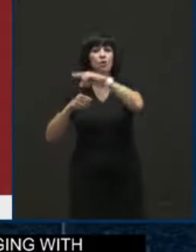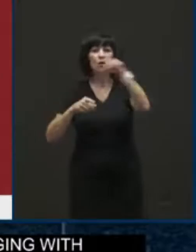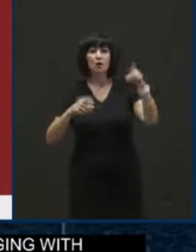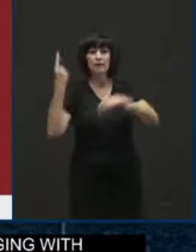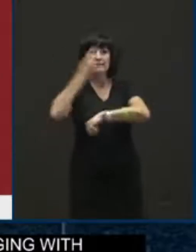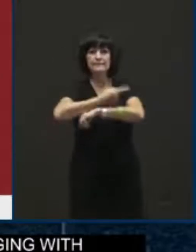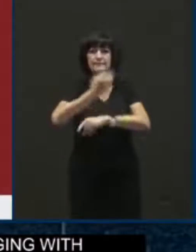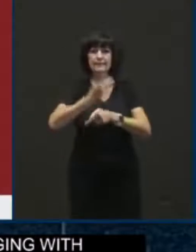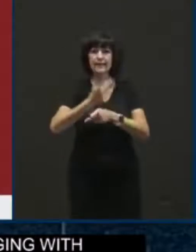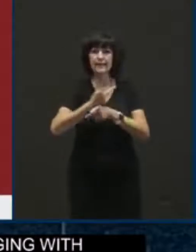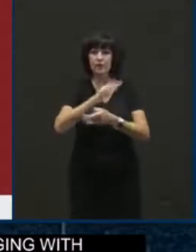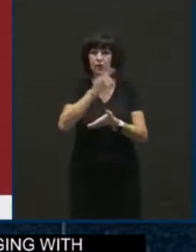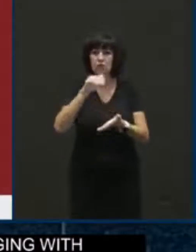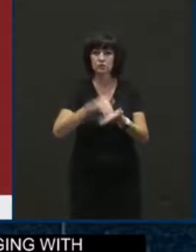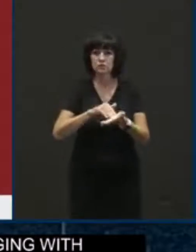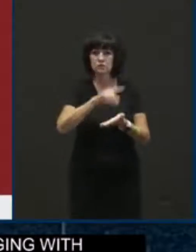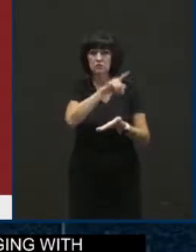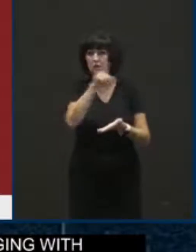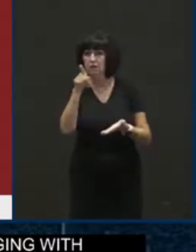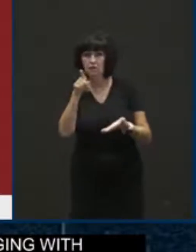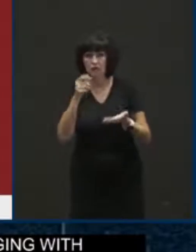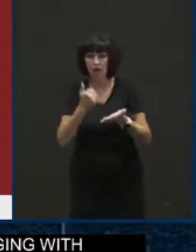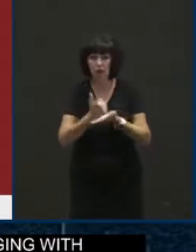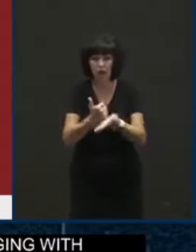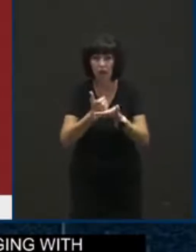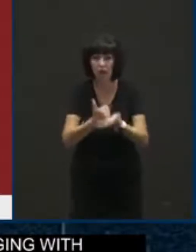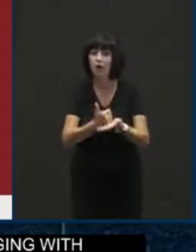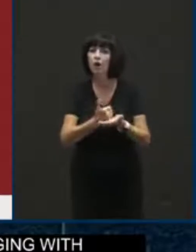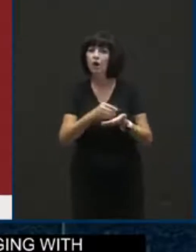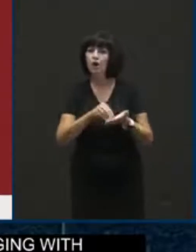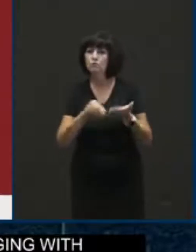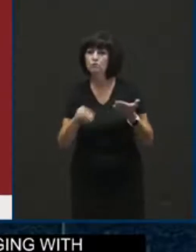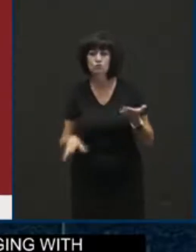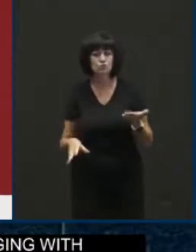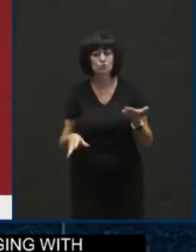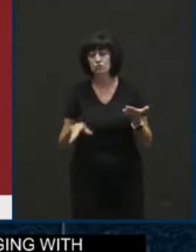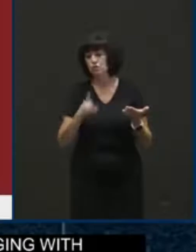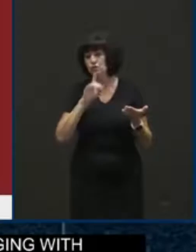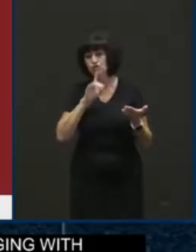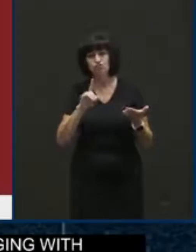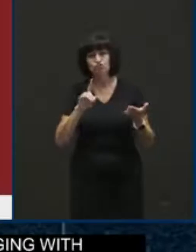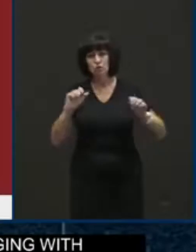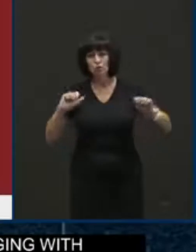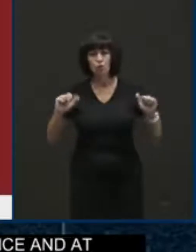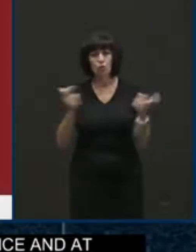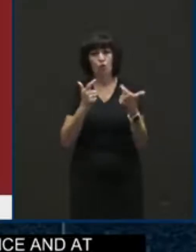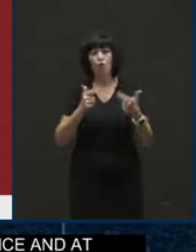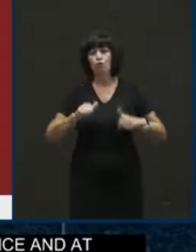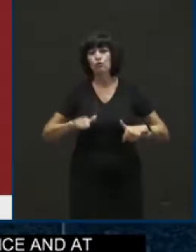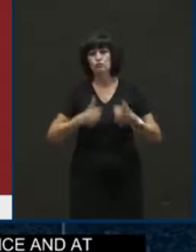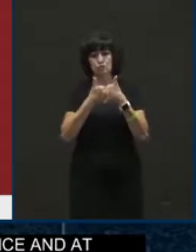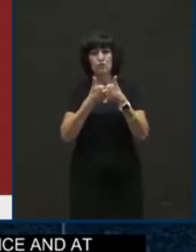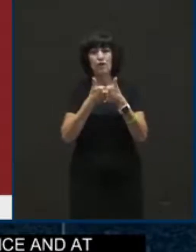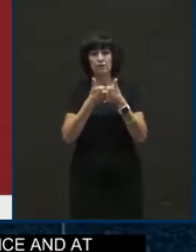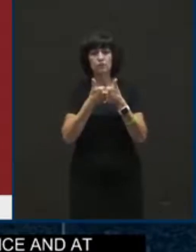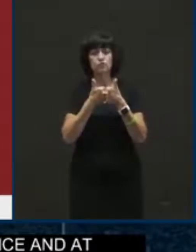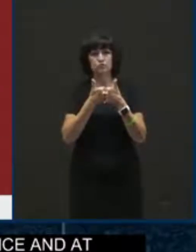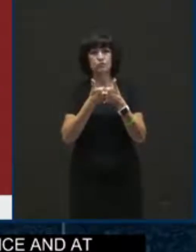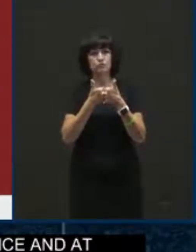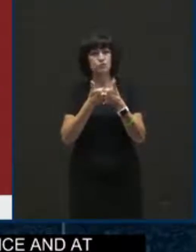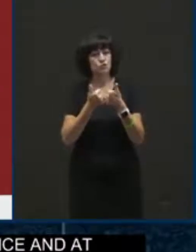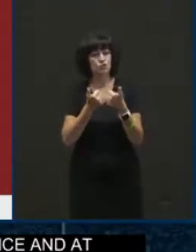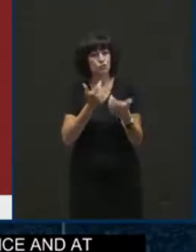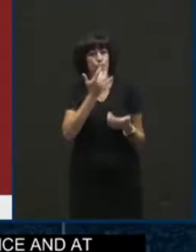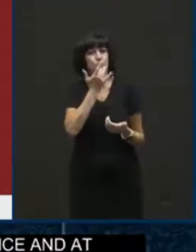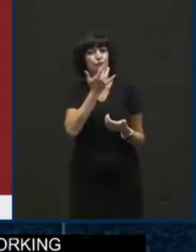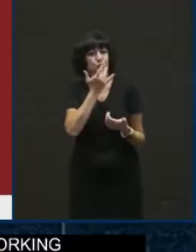and everybody's really leaning in and working through that. Obviously, the best situation is when the children